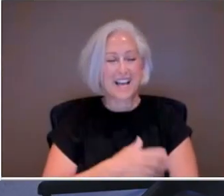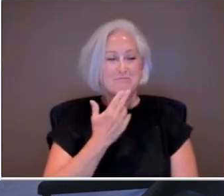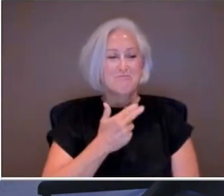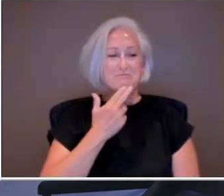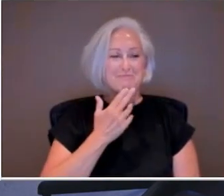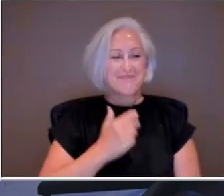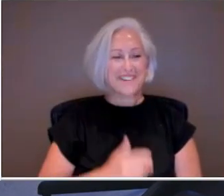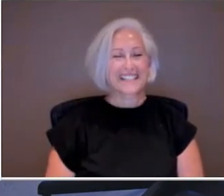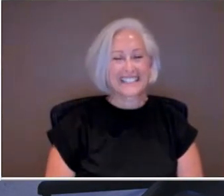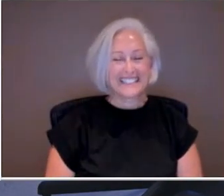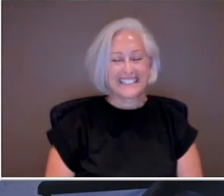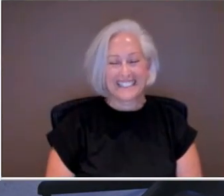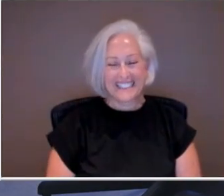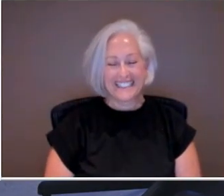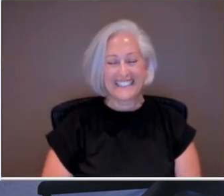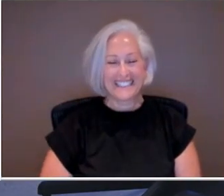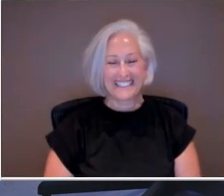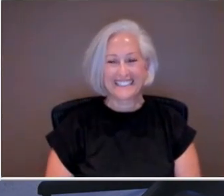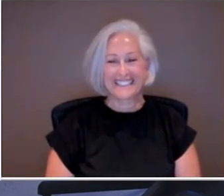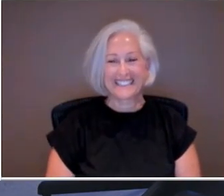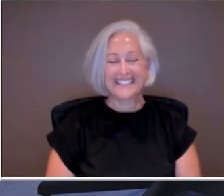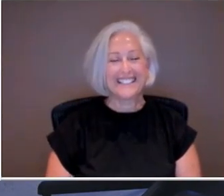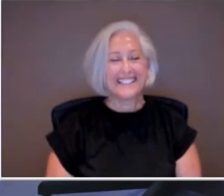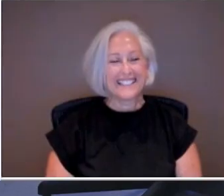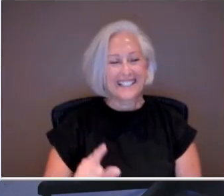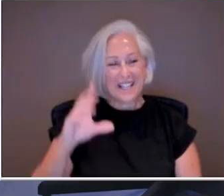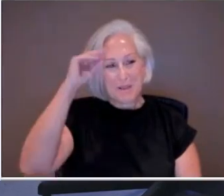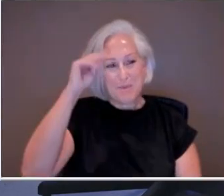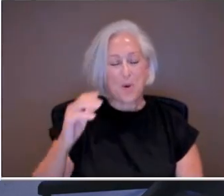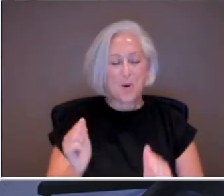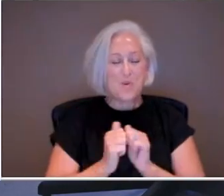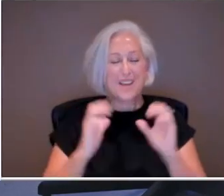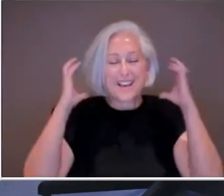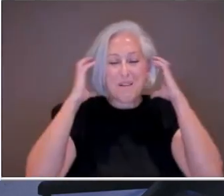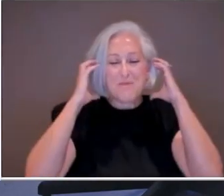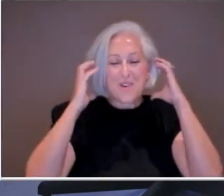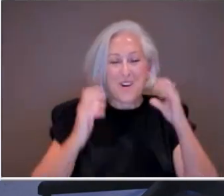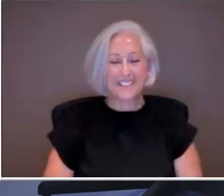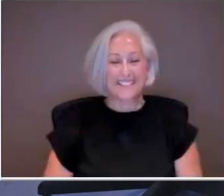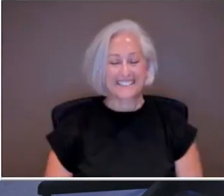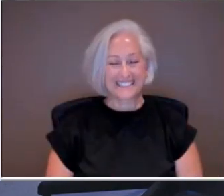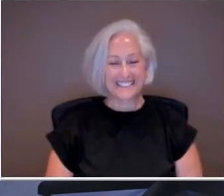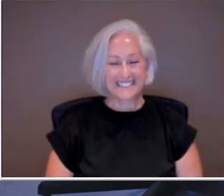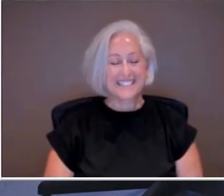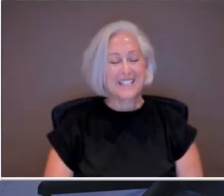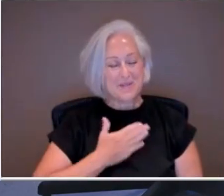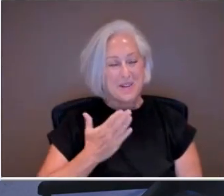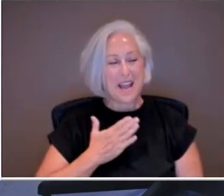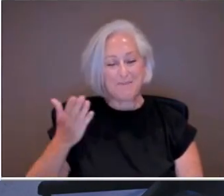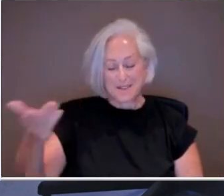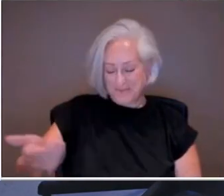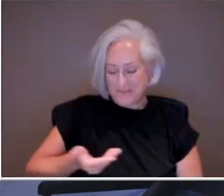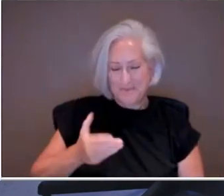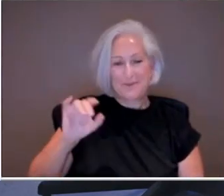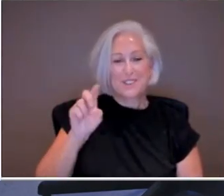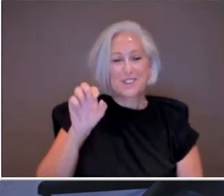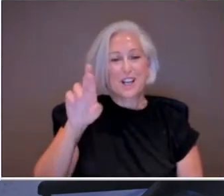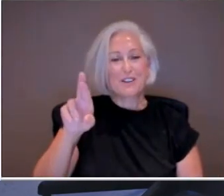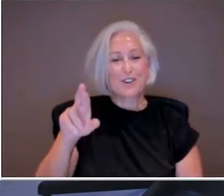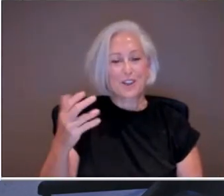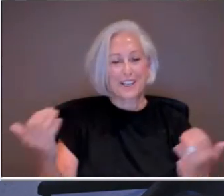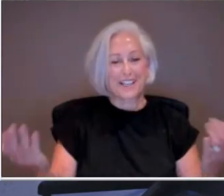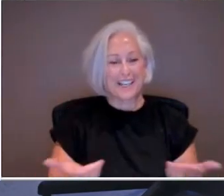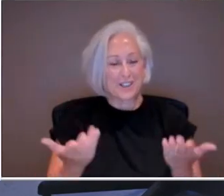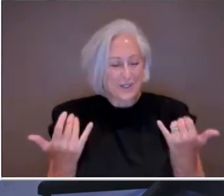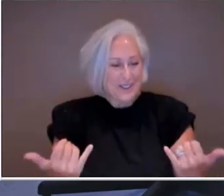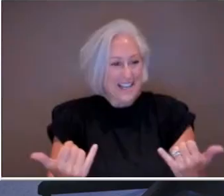that final shot, the little boy with the headphones. Yes. We are so glad to welcome Jennifer to our program. Thank you for being here. Thank you for having